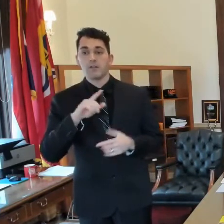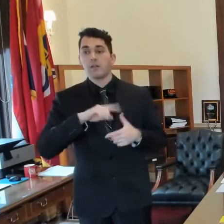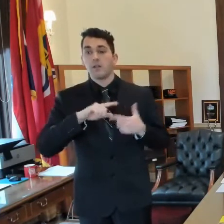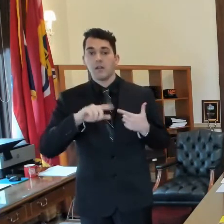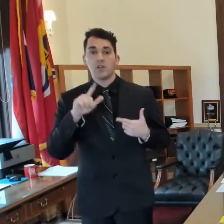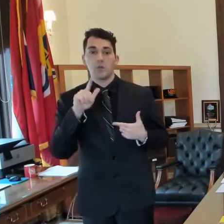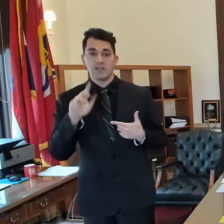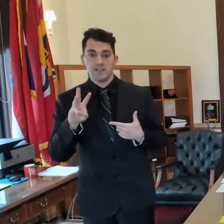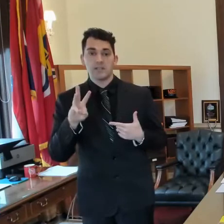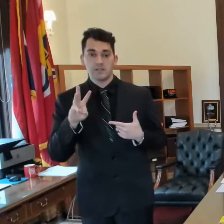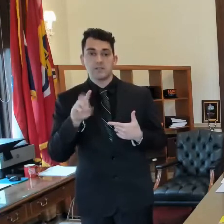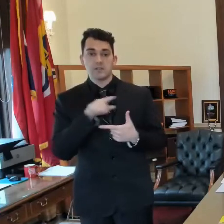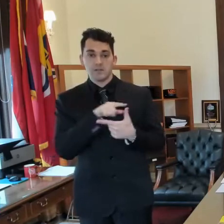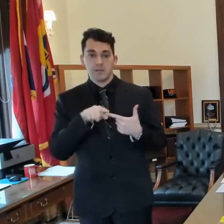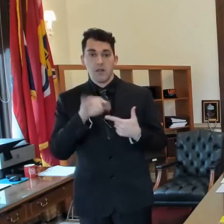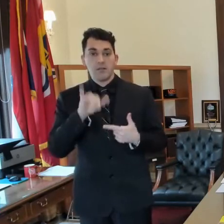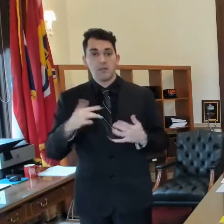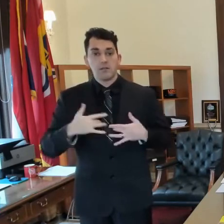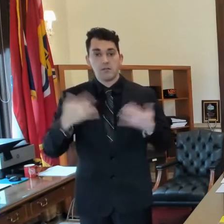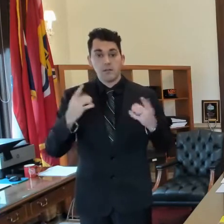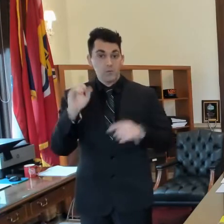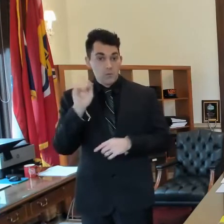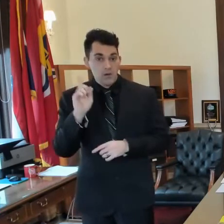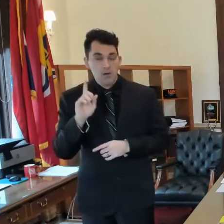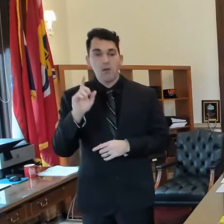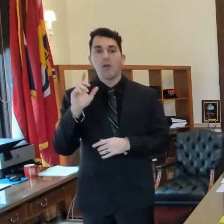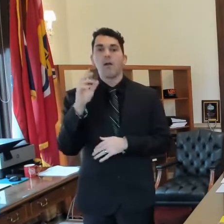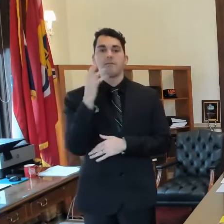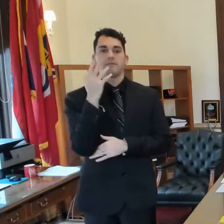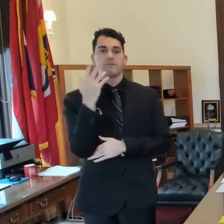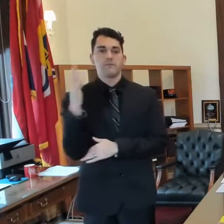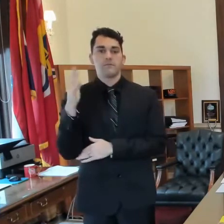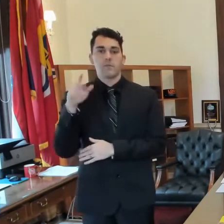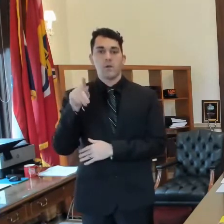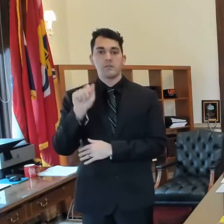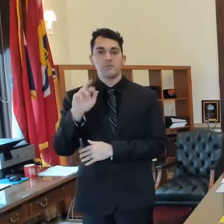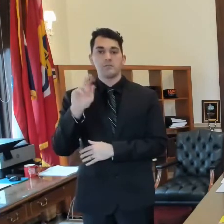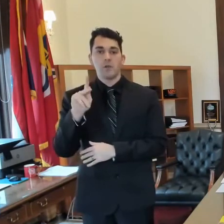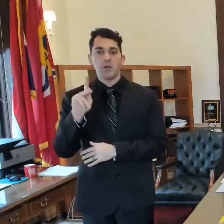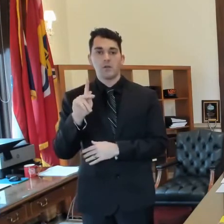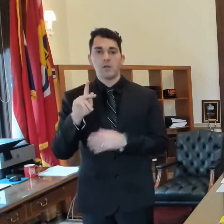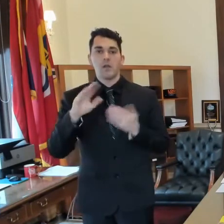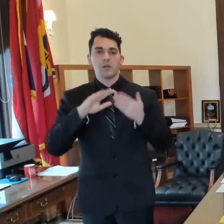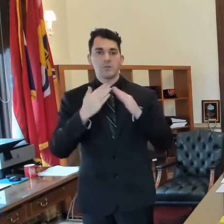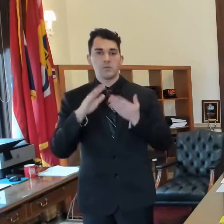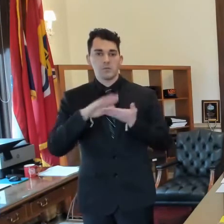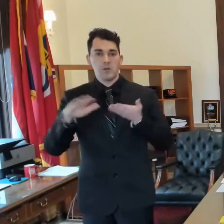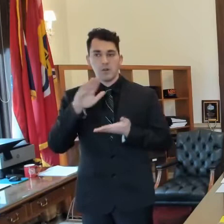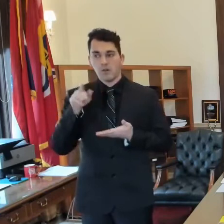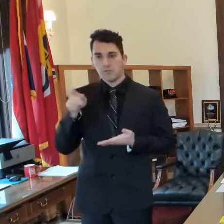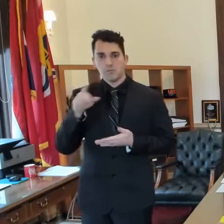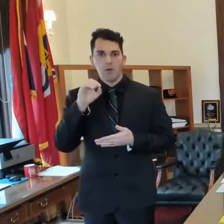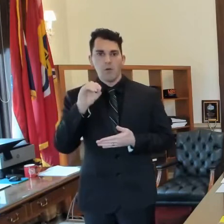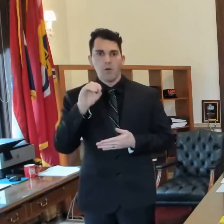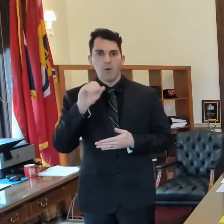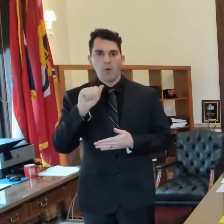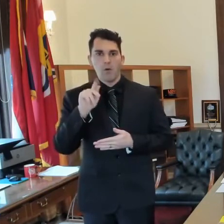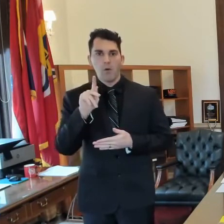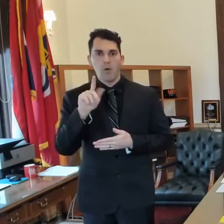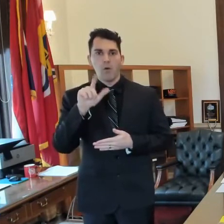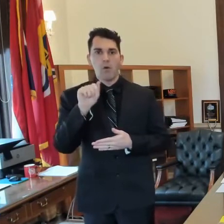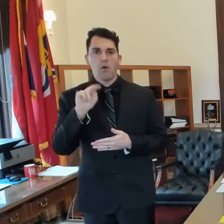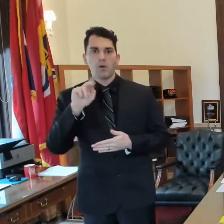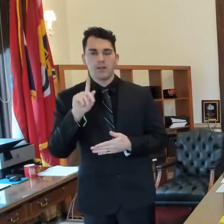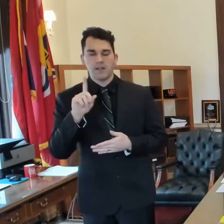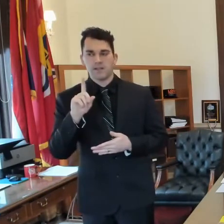event will be at the Forest Park Community College there on Oakland. It'll be from 8 in the morning till 6 in the